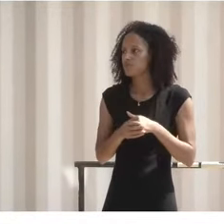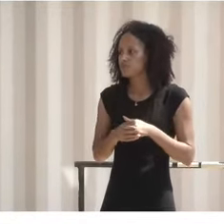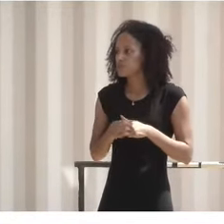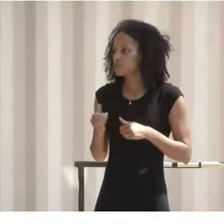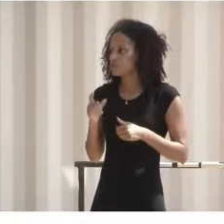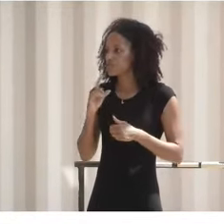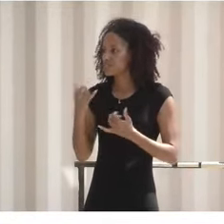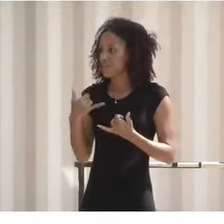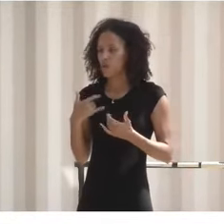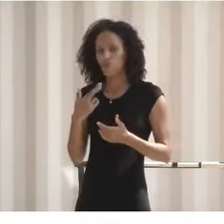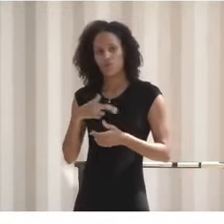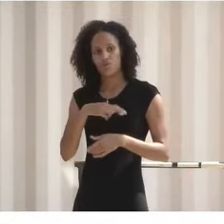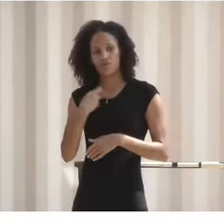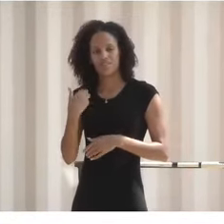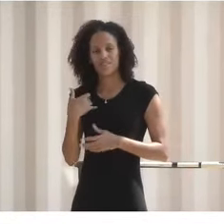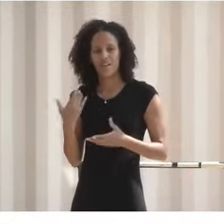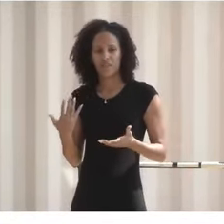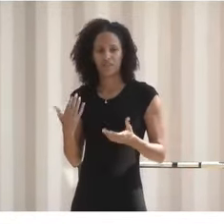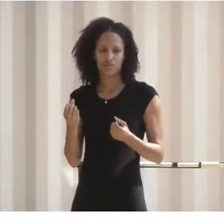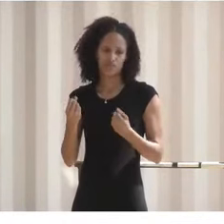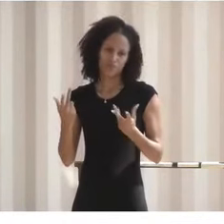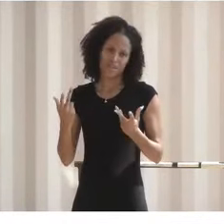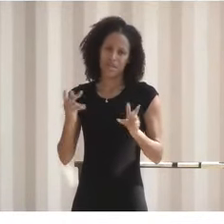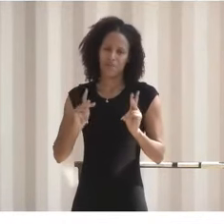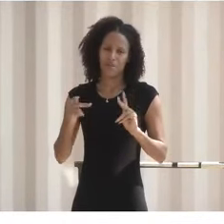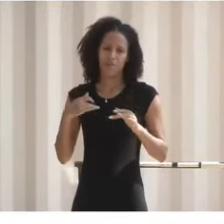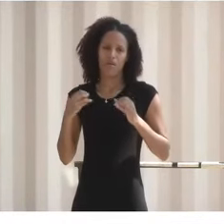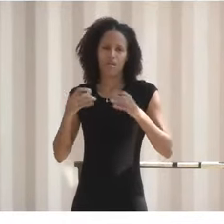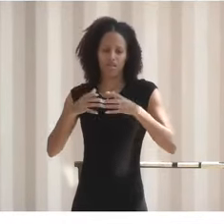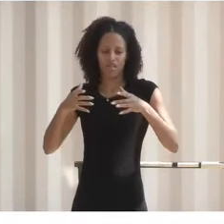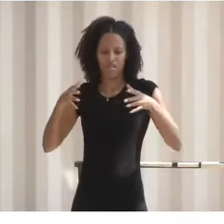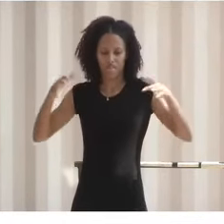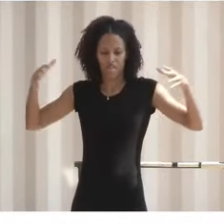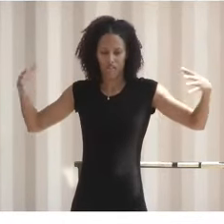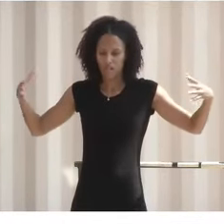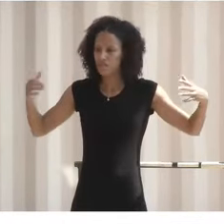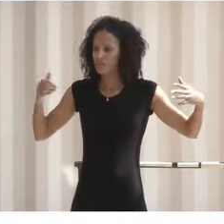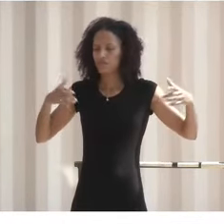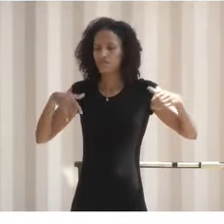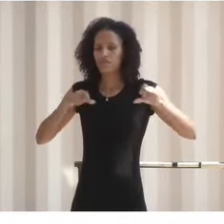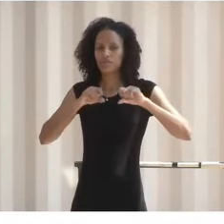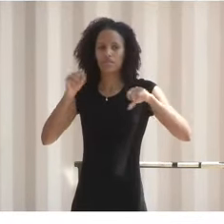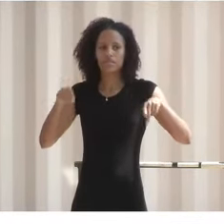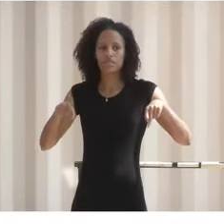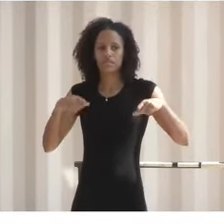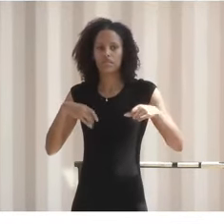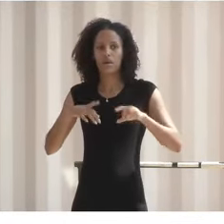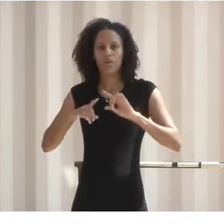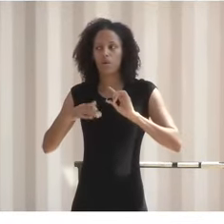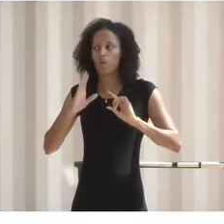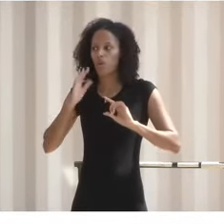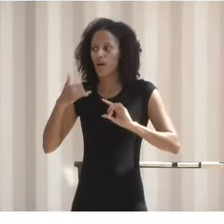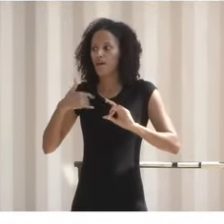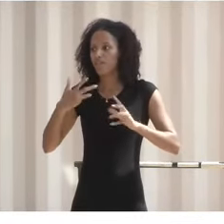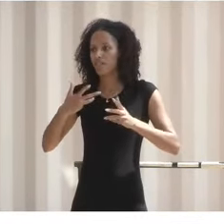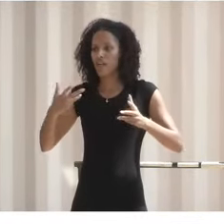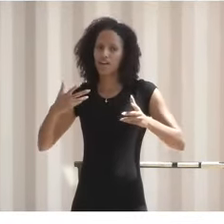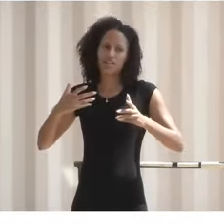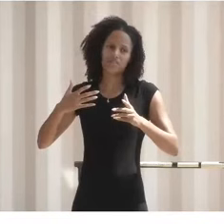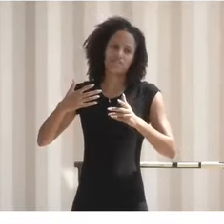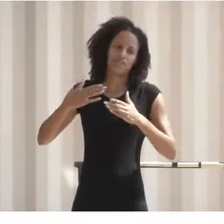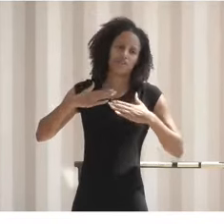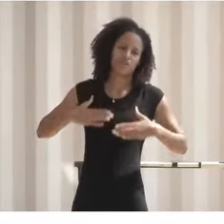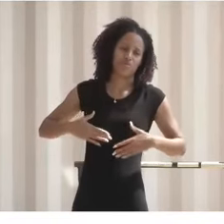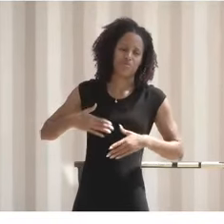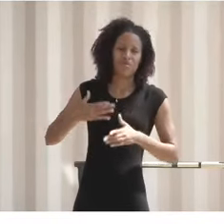a risk of having an overpopulated ecosystem, and we're going to have a lot of human wildlife conflicts.